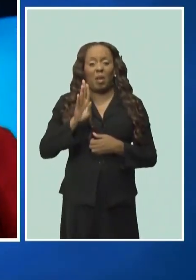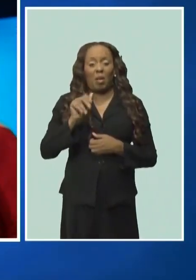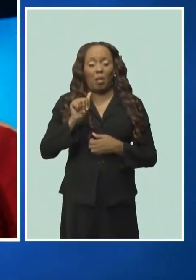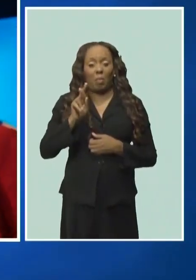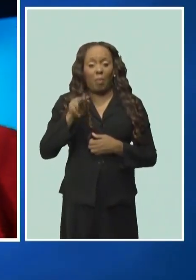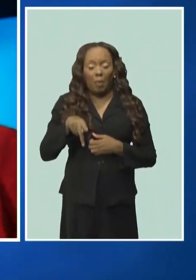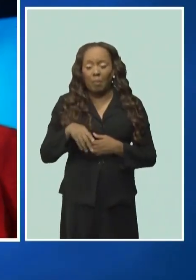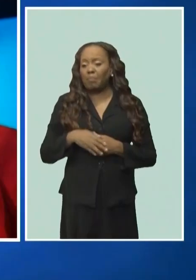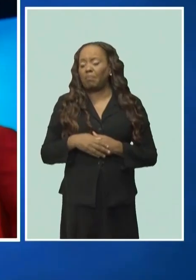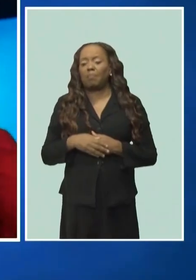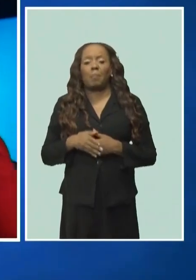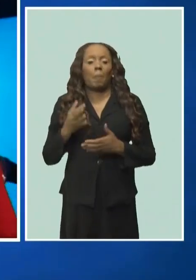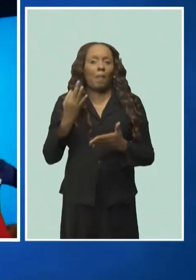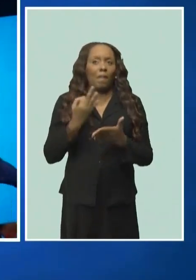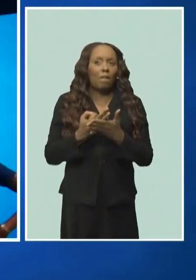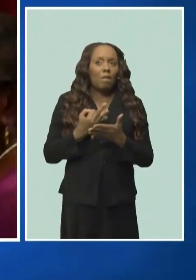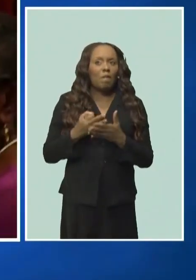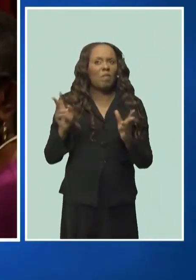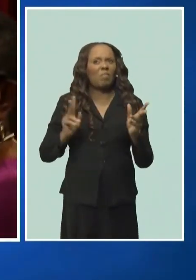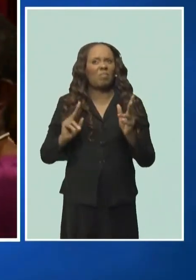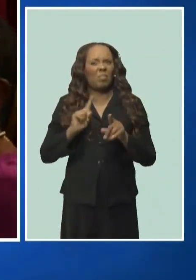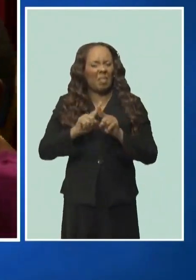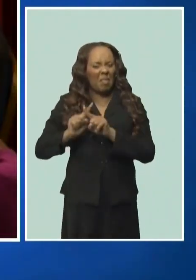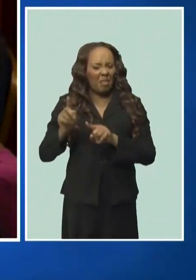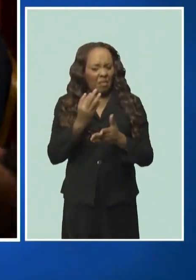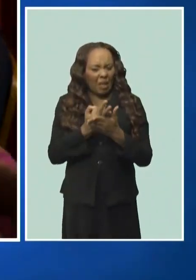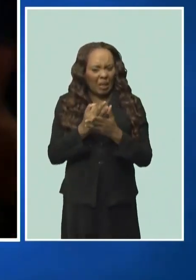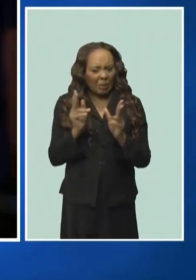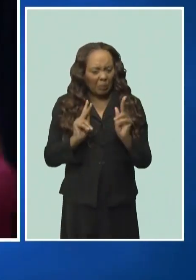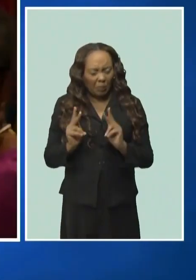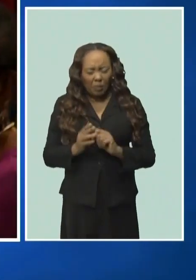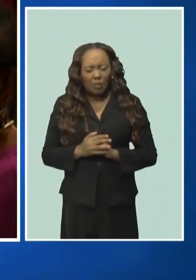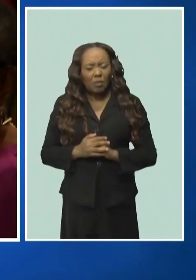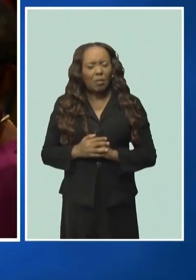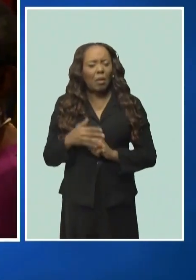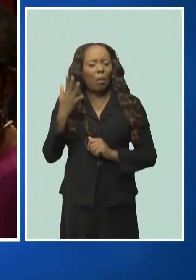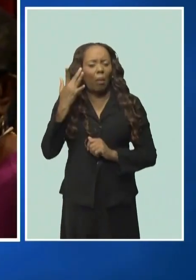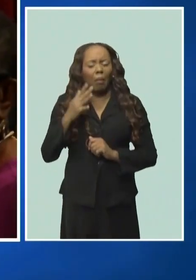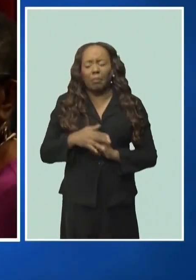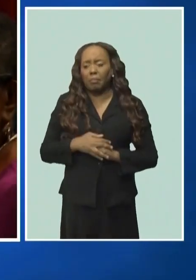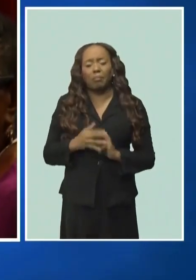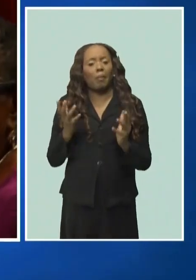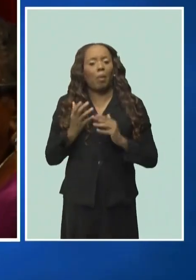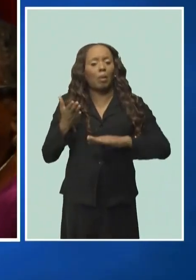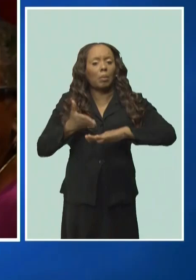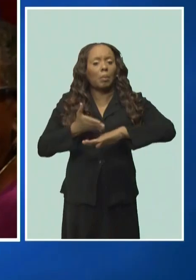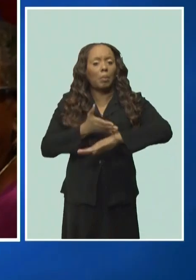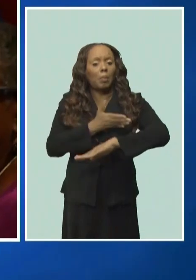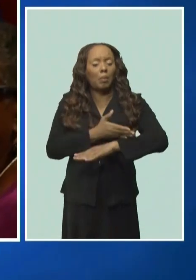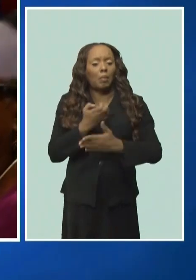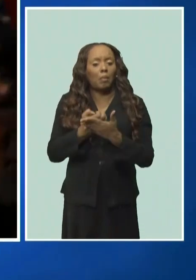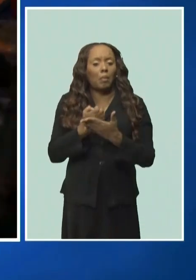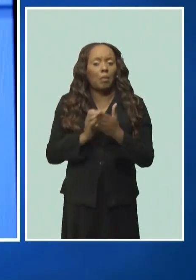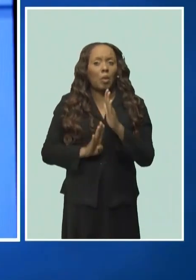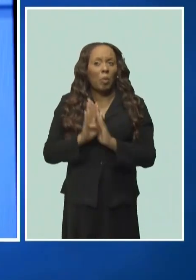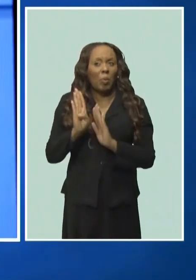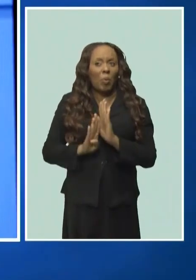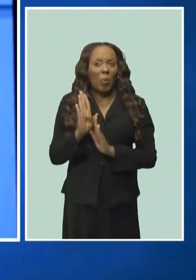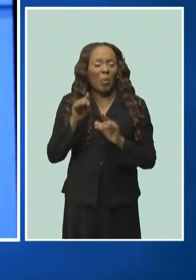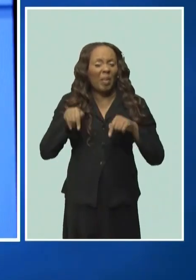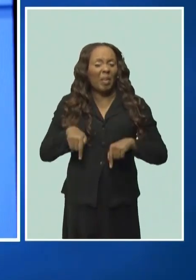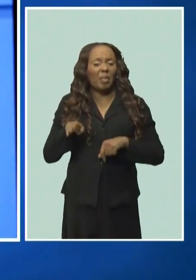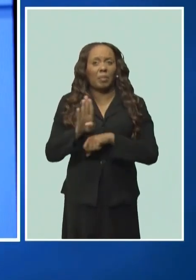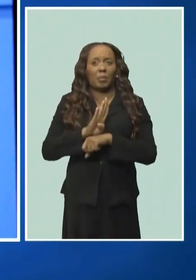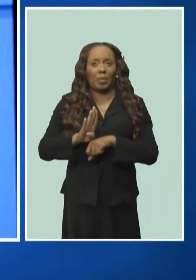Persons, and financial influencers. And the governor said the initiative is also a way to improve economic growth in the country.